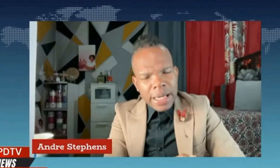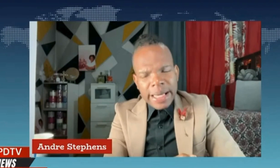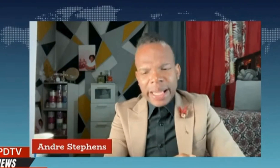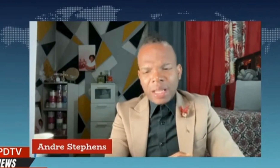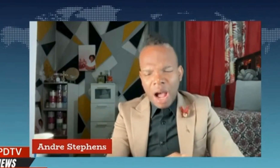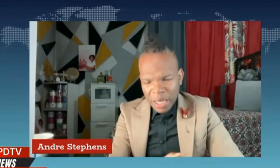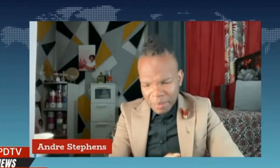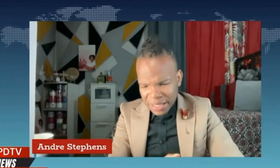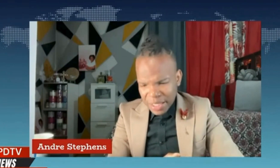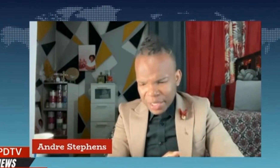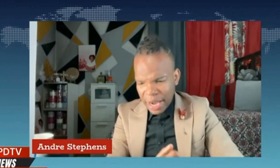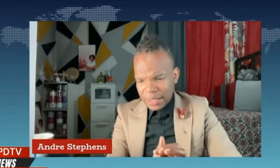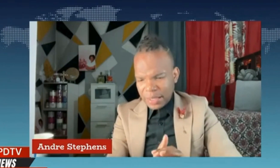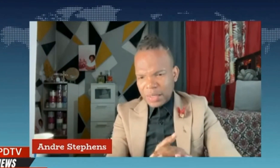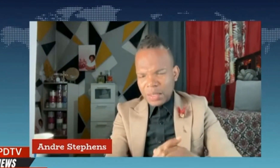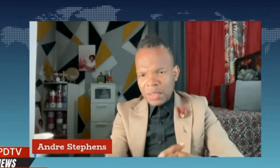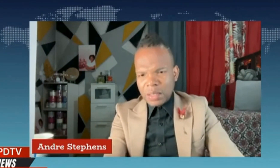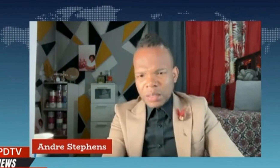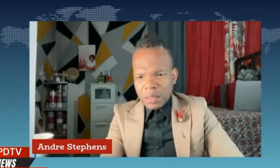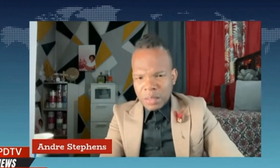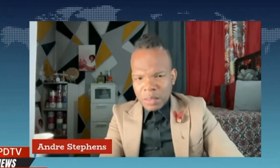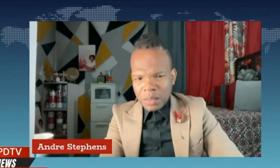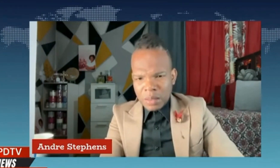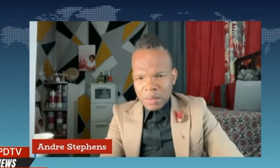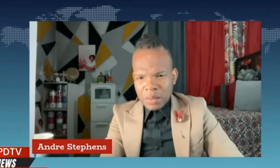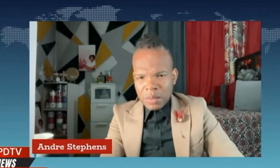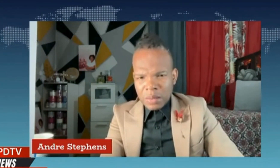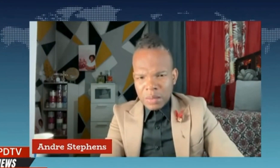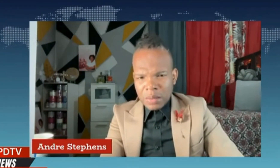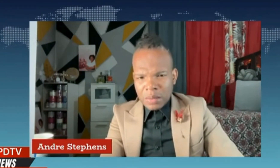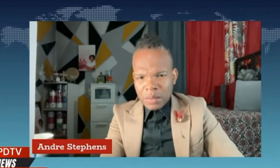.01. The economy is in crisis.